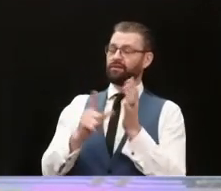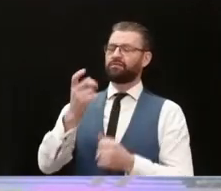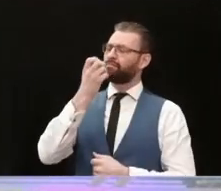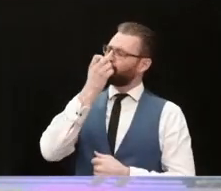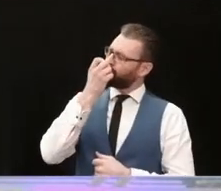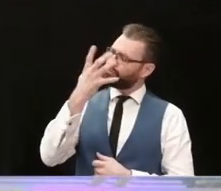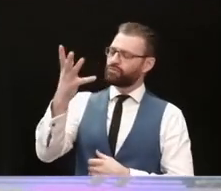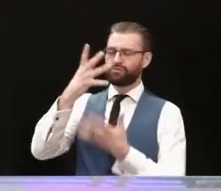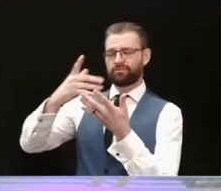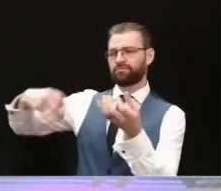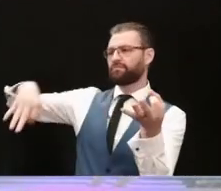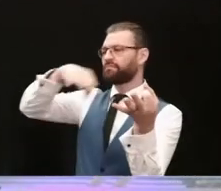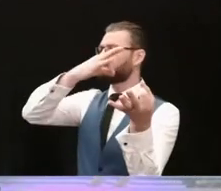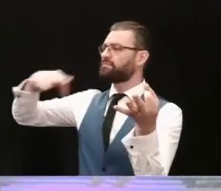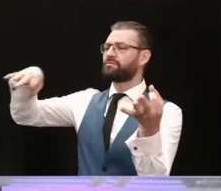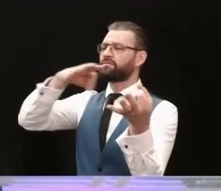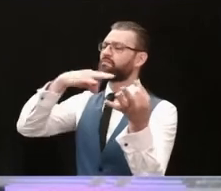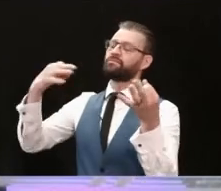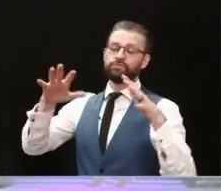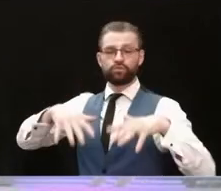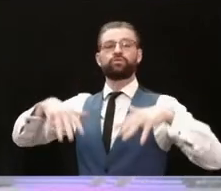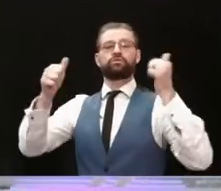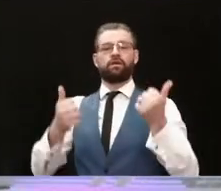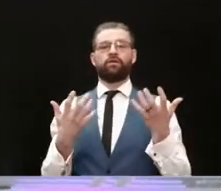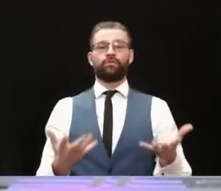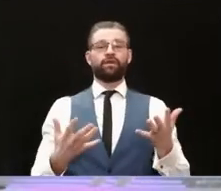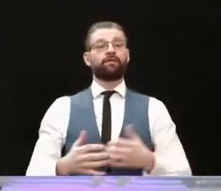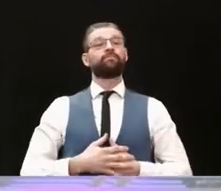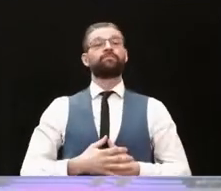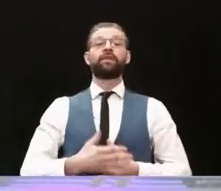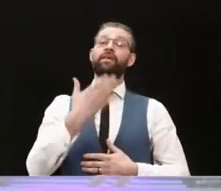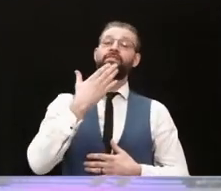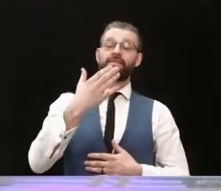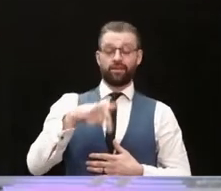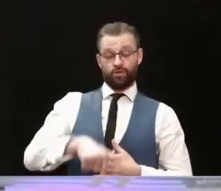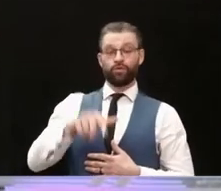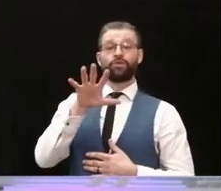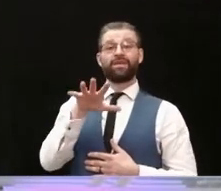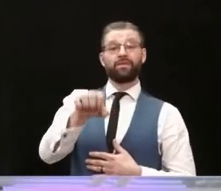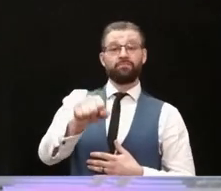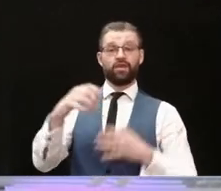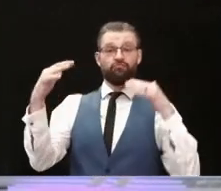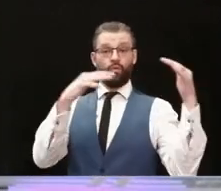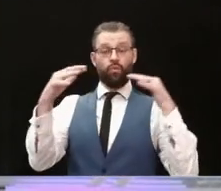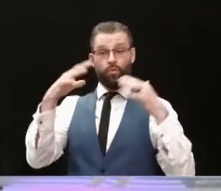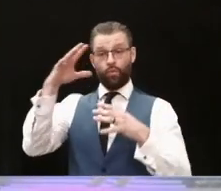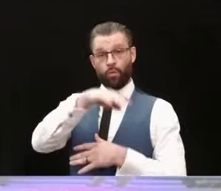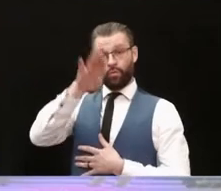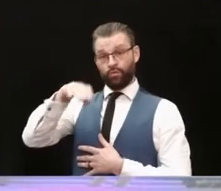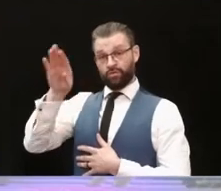beautiful opening performance. Thank you also to the Imperial War Museum for hosting this event